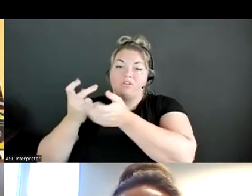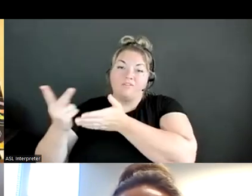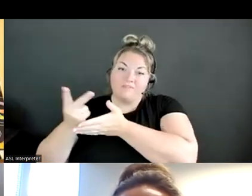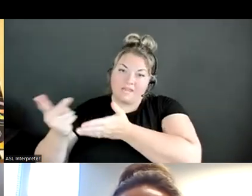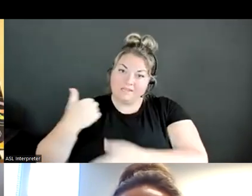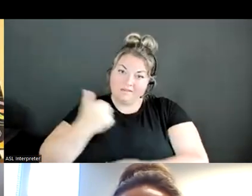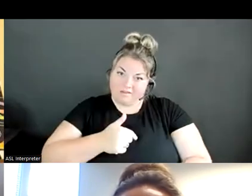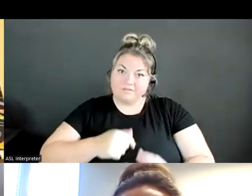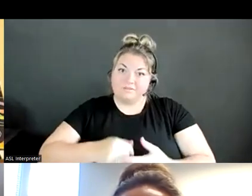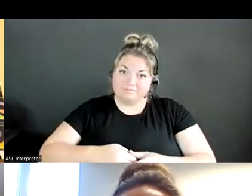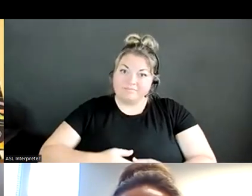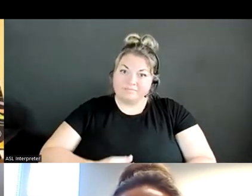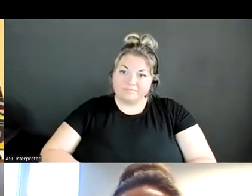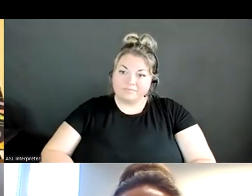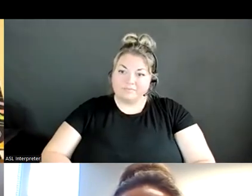us.